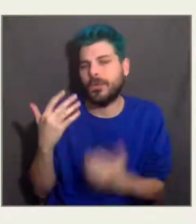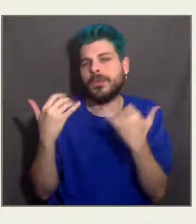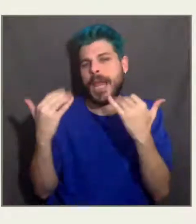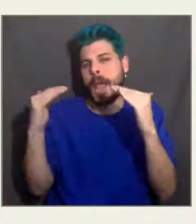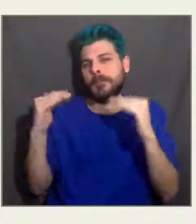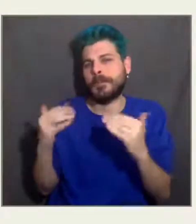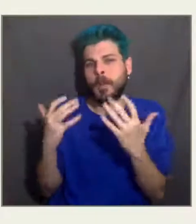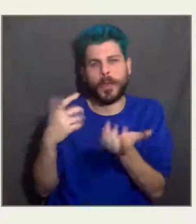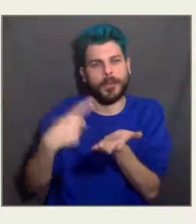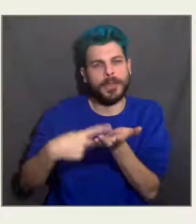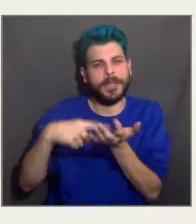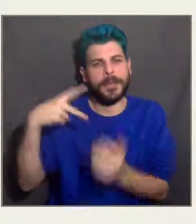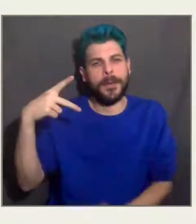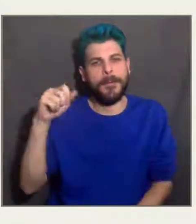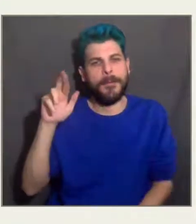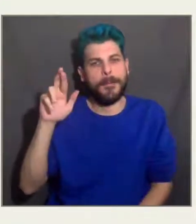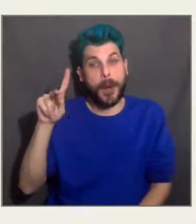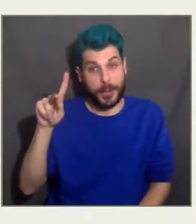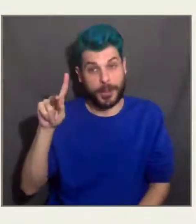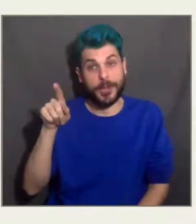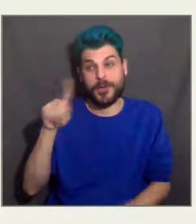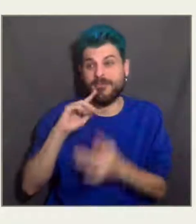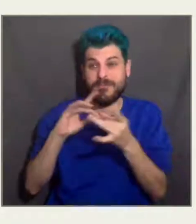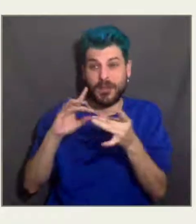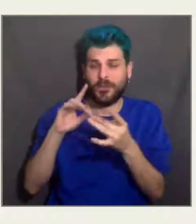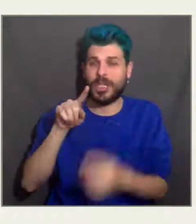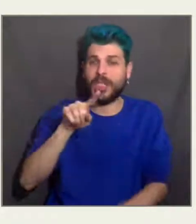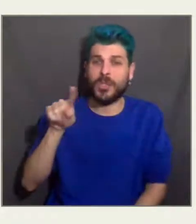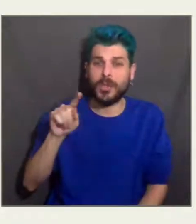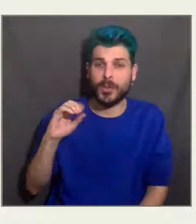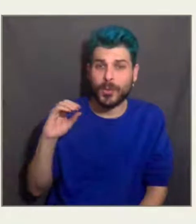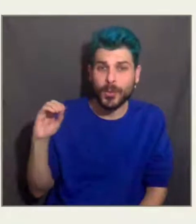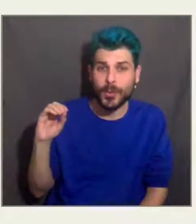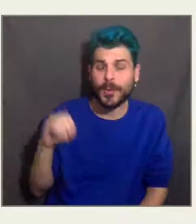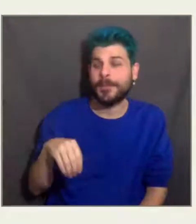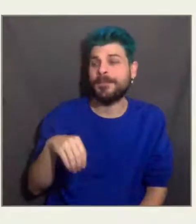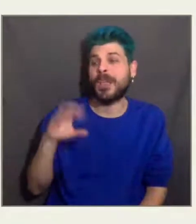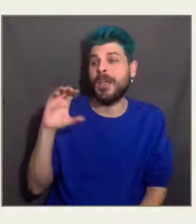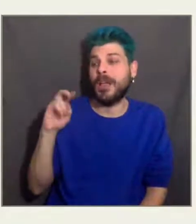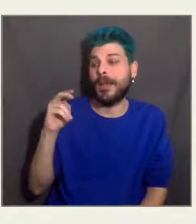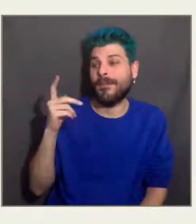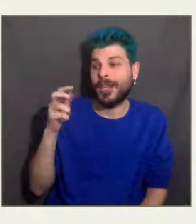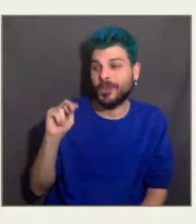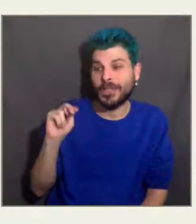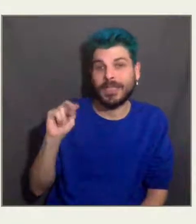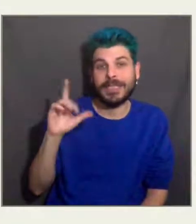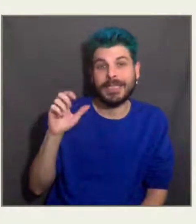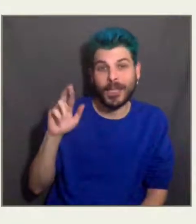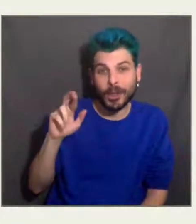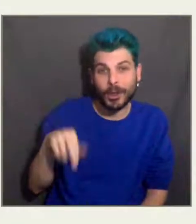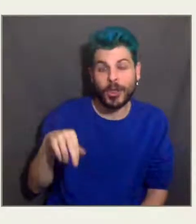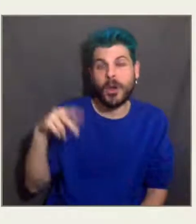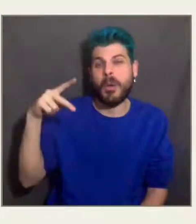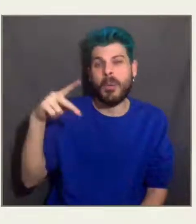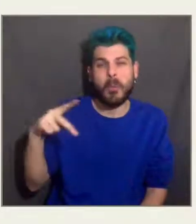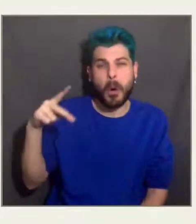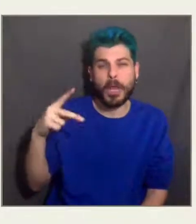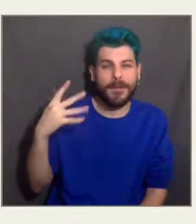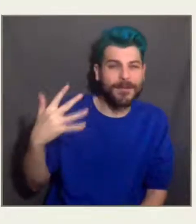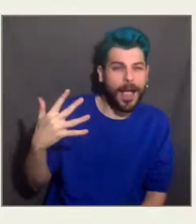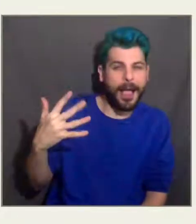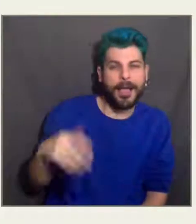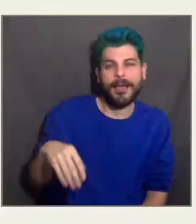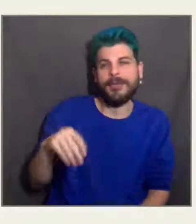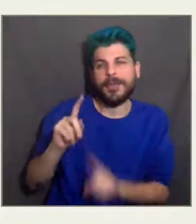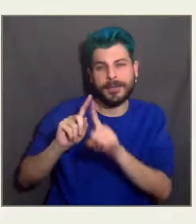of Metro's other venues. You mentioned the zoo and the convention center and Portland 5. Some of the questions we